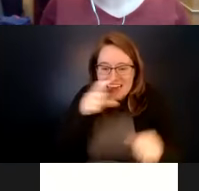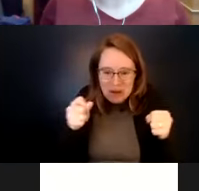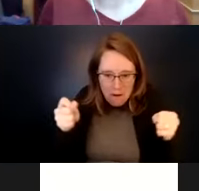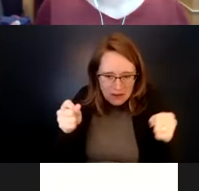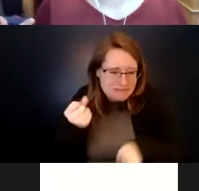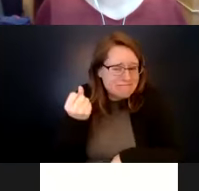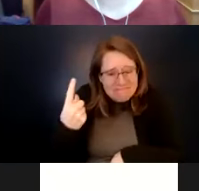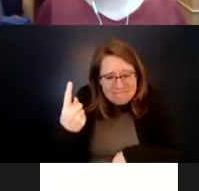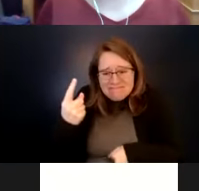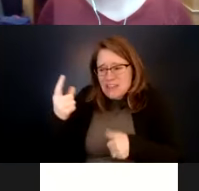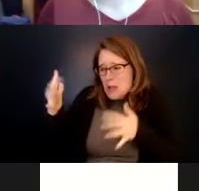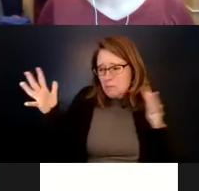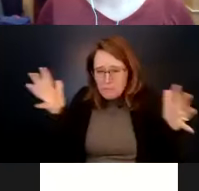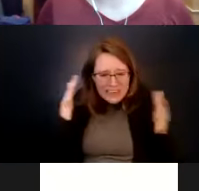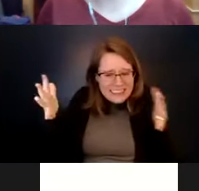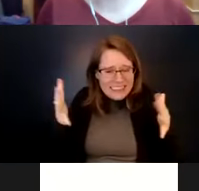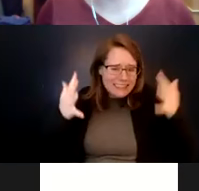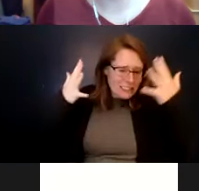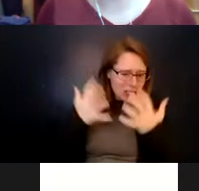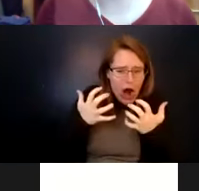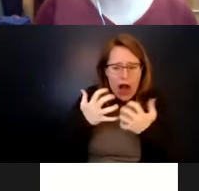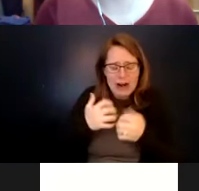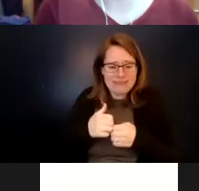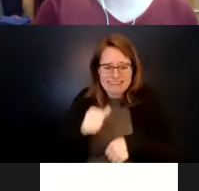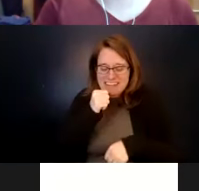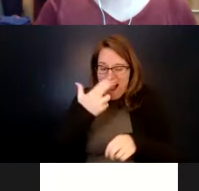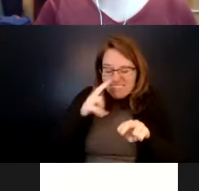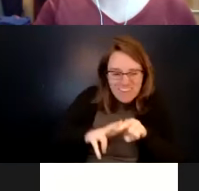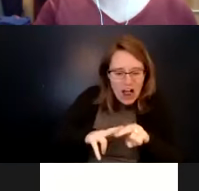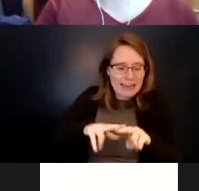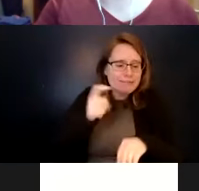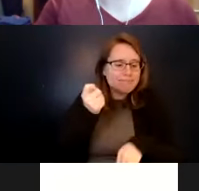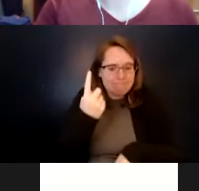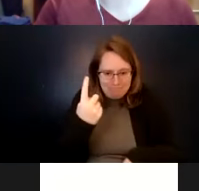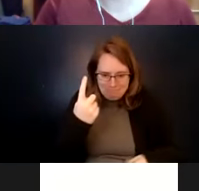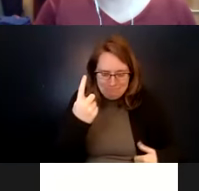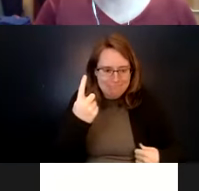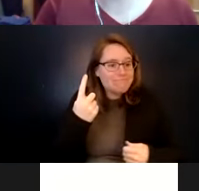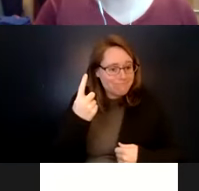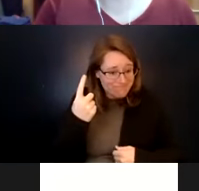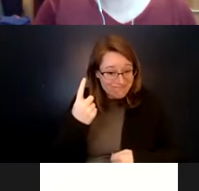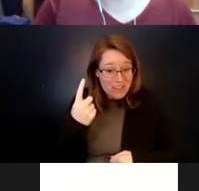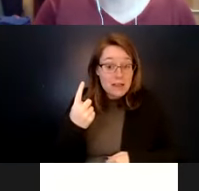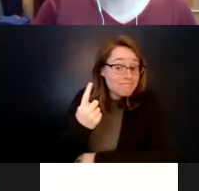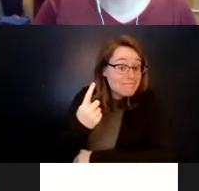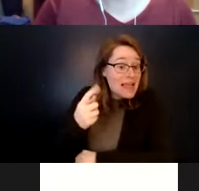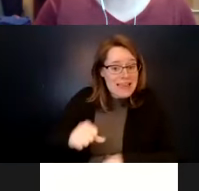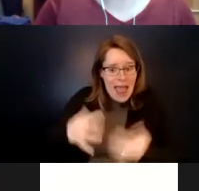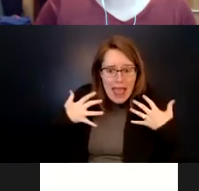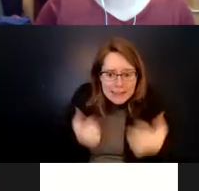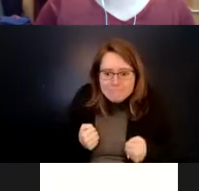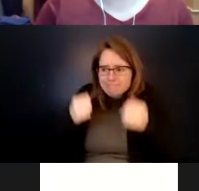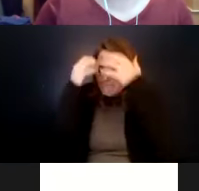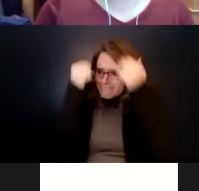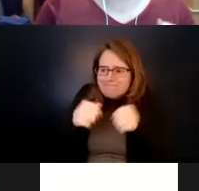it's windy, it's dark, it's not fun to be outside, but you can bundle up. I know you can do